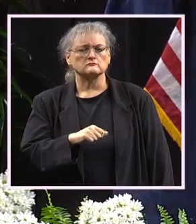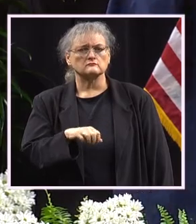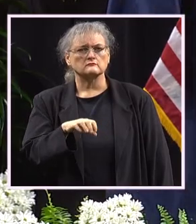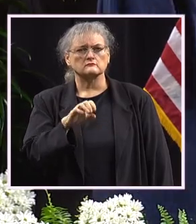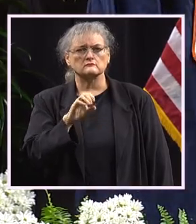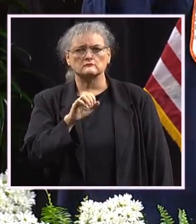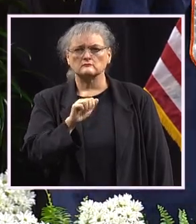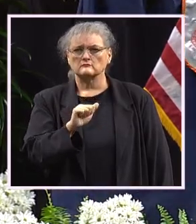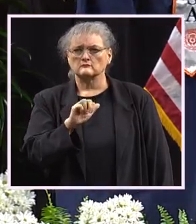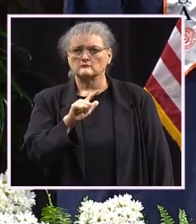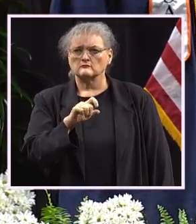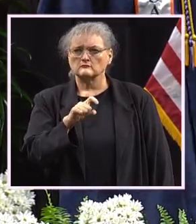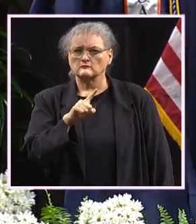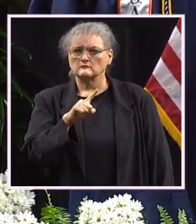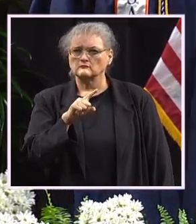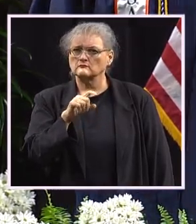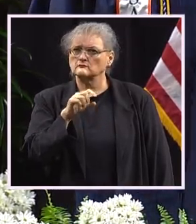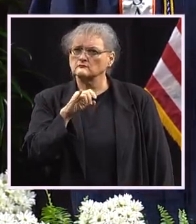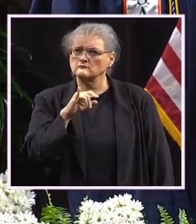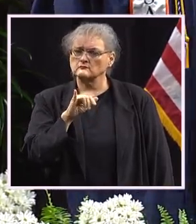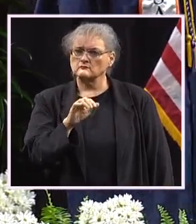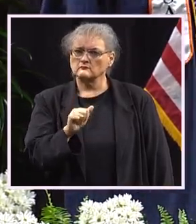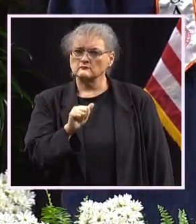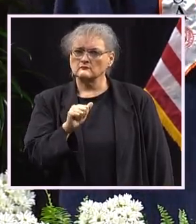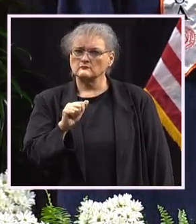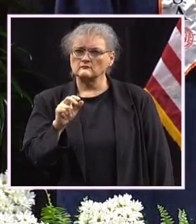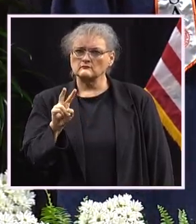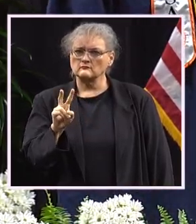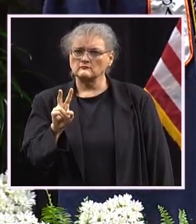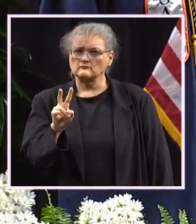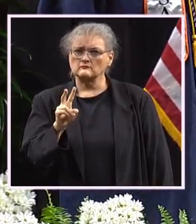Alexa C. Velez, cum laude.